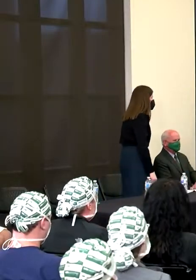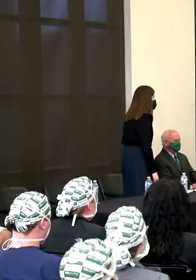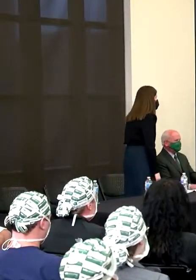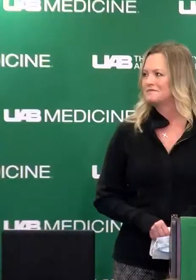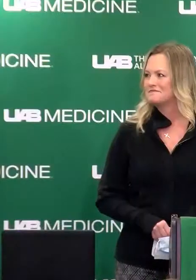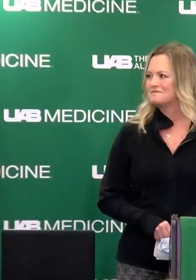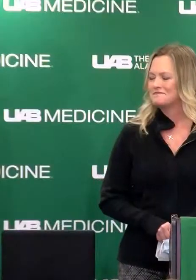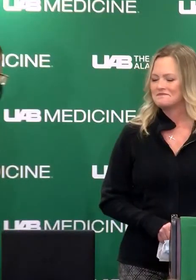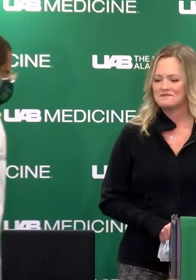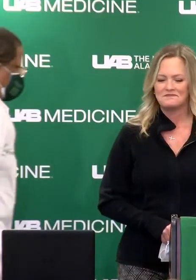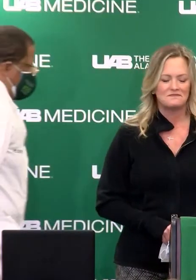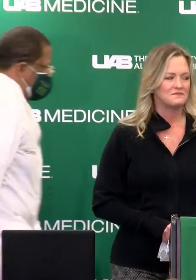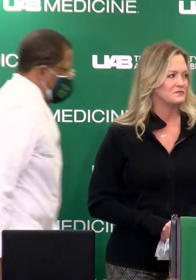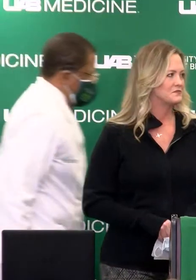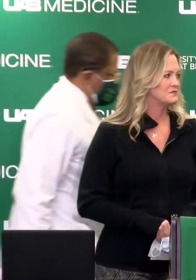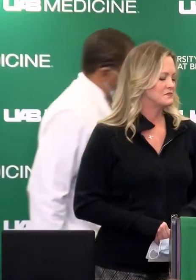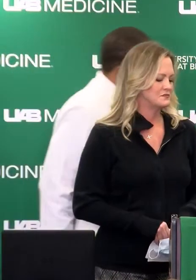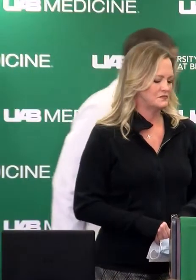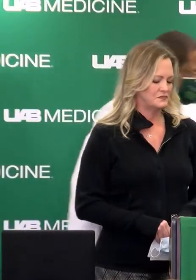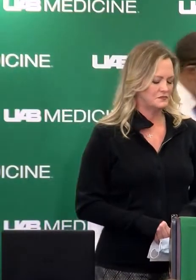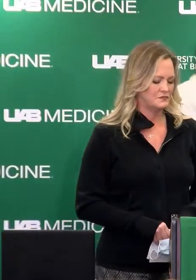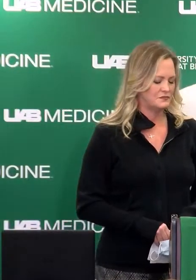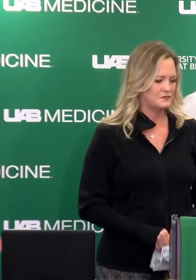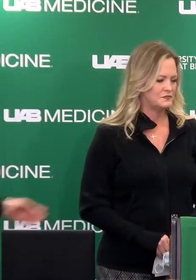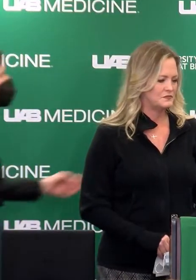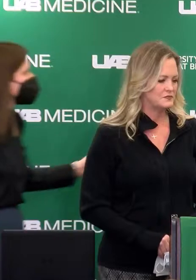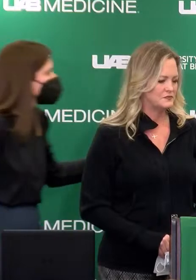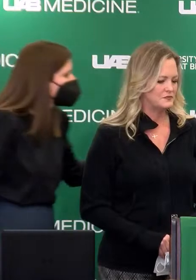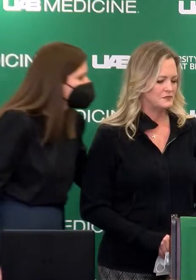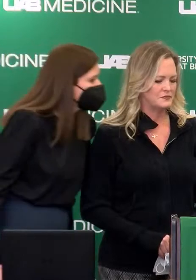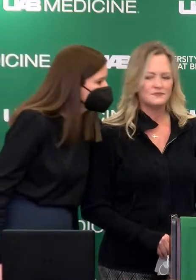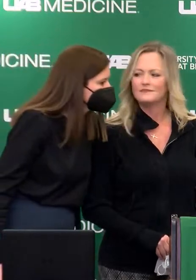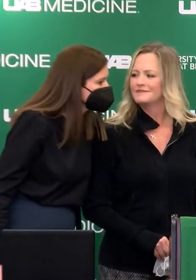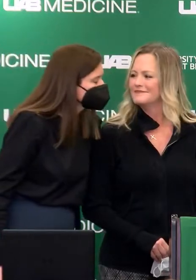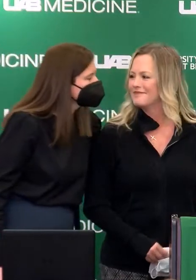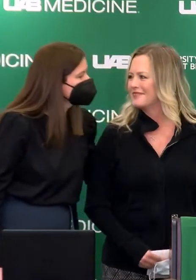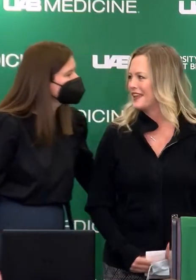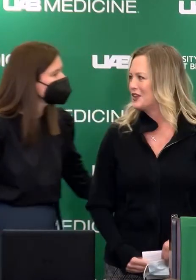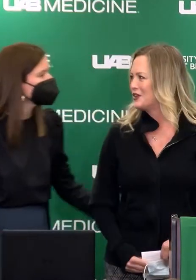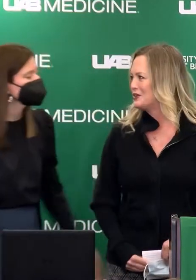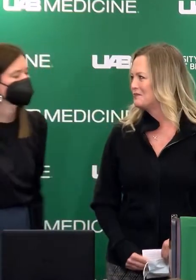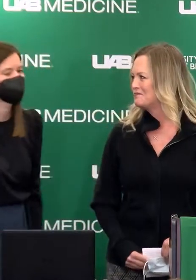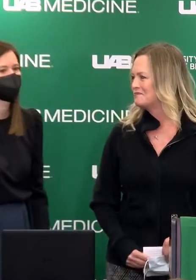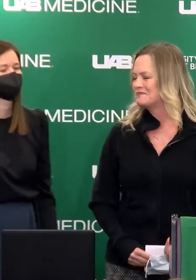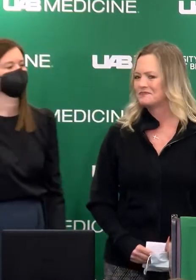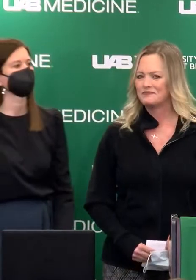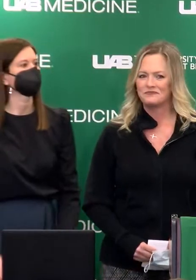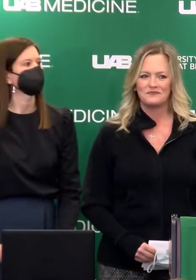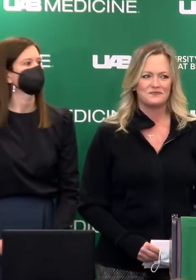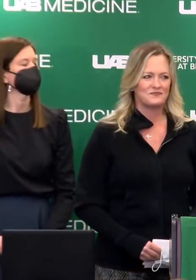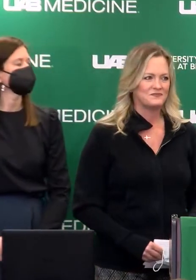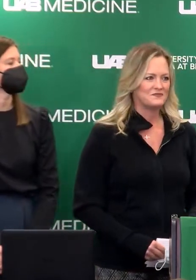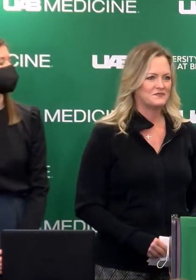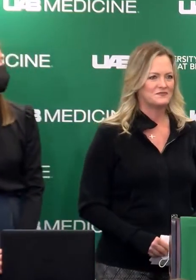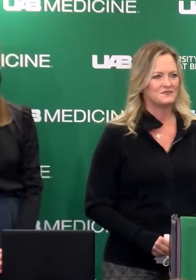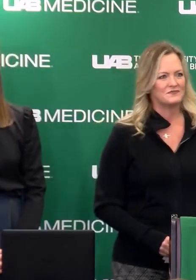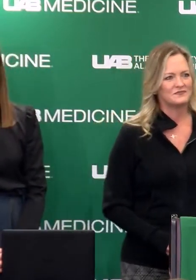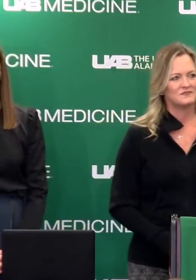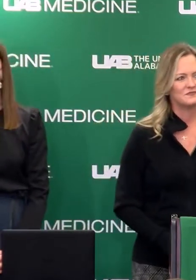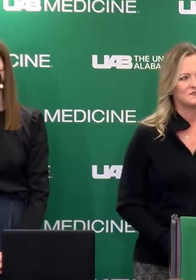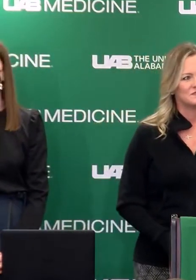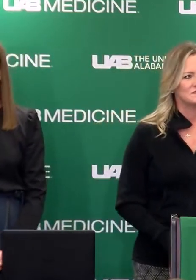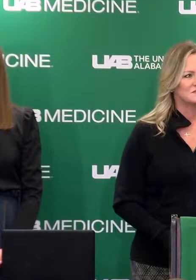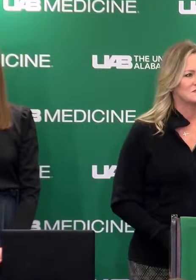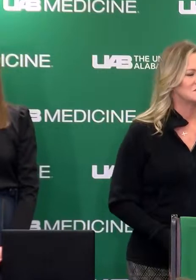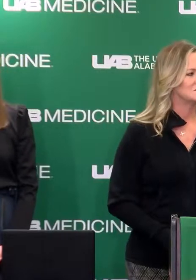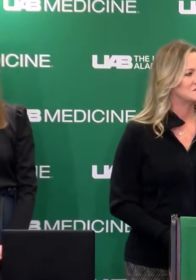have questions, please, Savannah Copeland from our office will be calling on you. Just raise your hand in the Zoom function